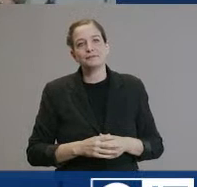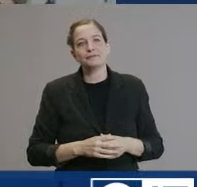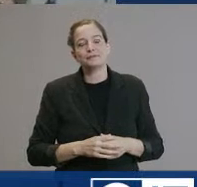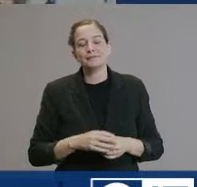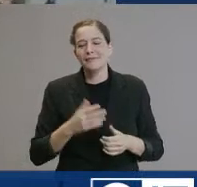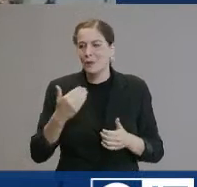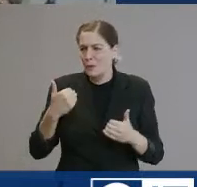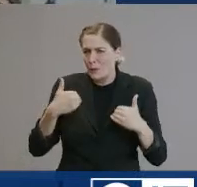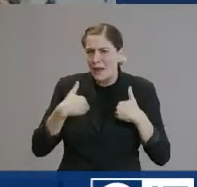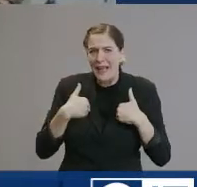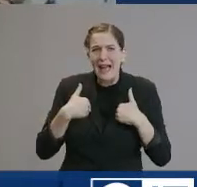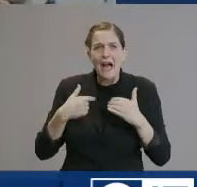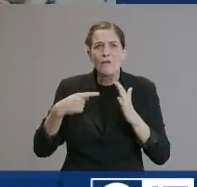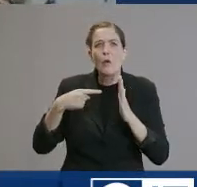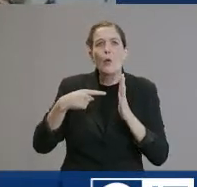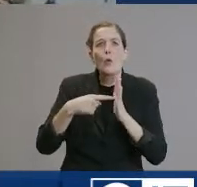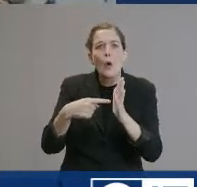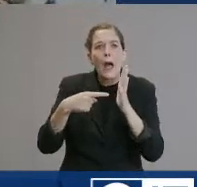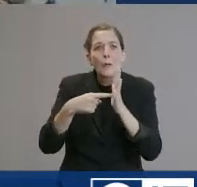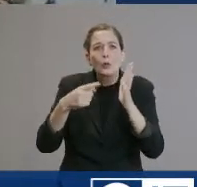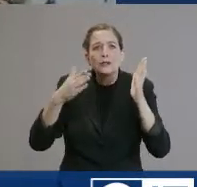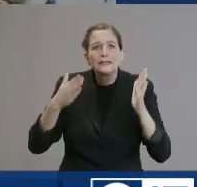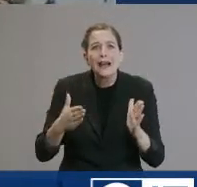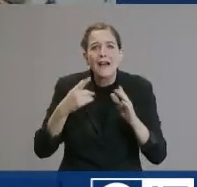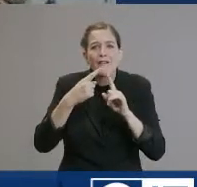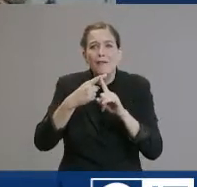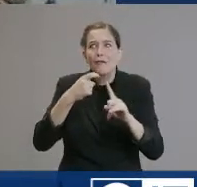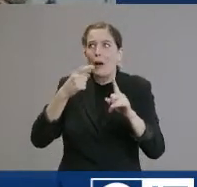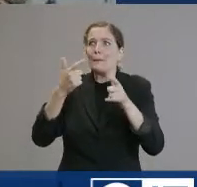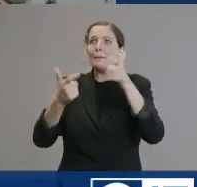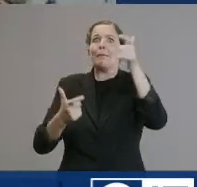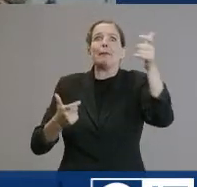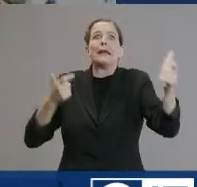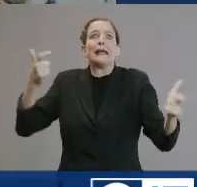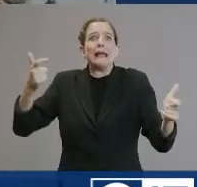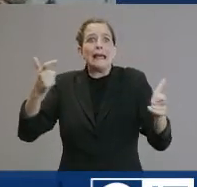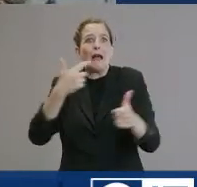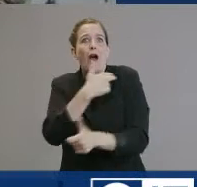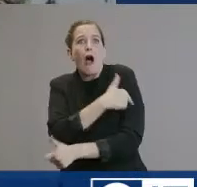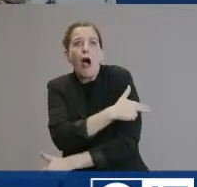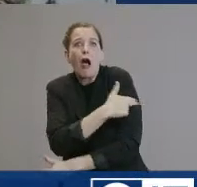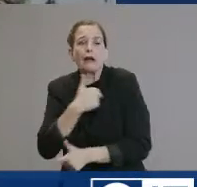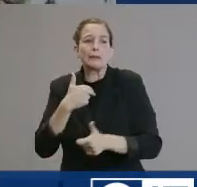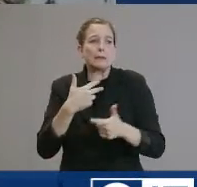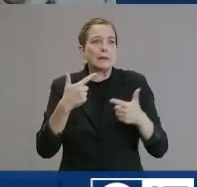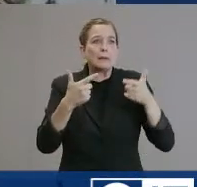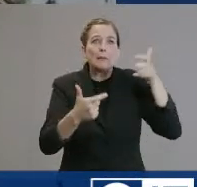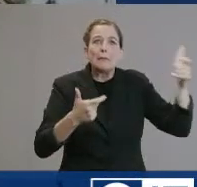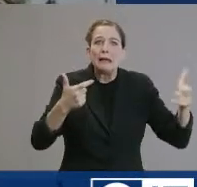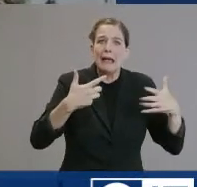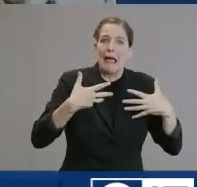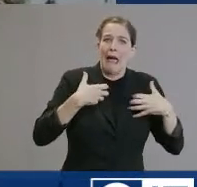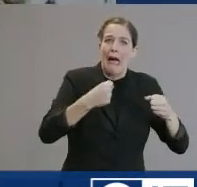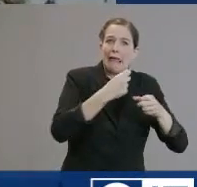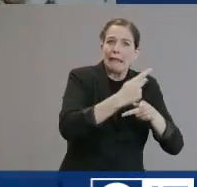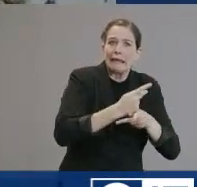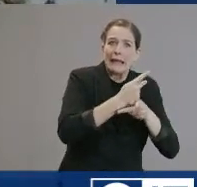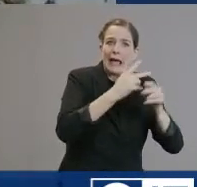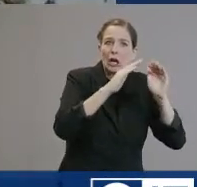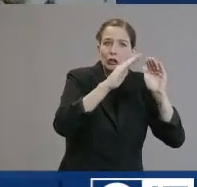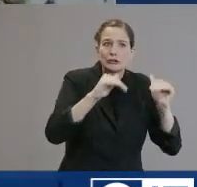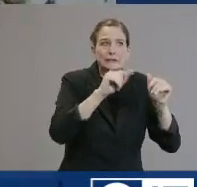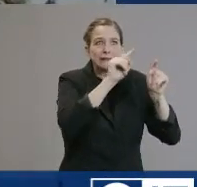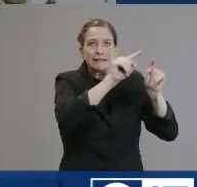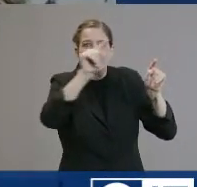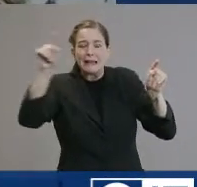80% of care provided in the state, we'd like to assure the public that we have the available bed capacity